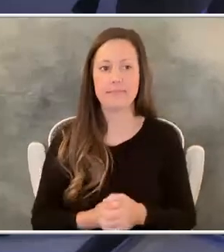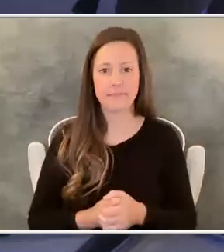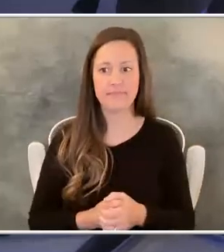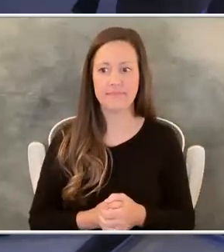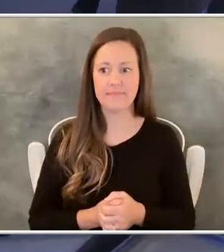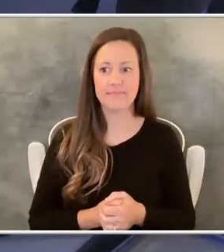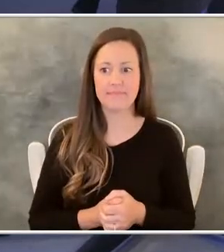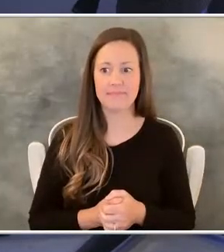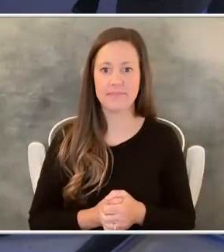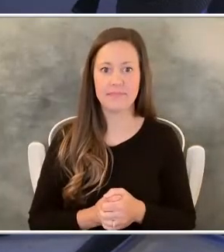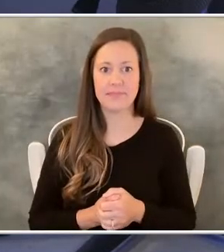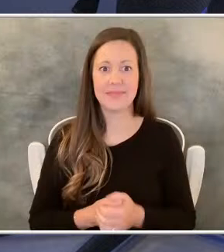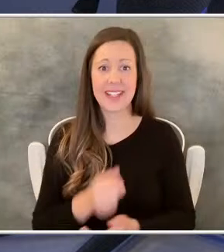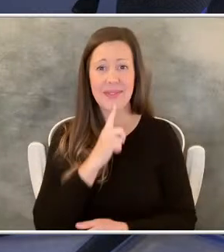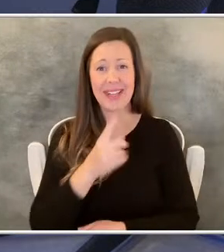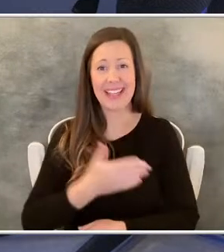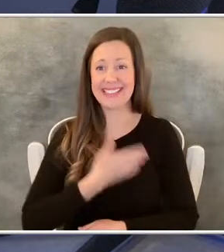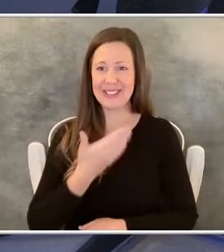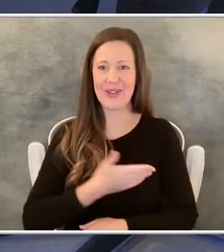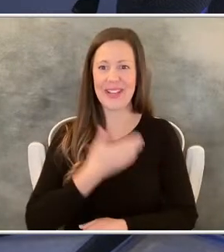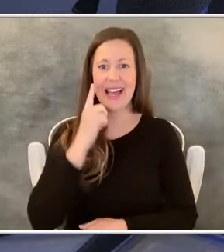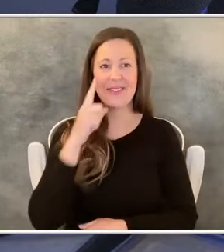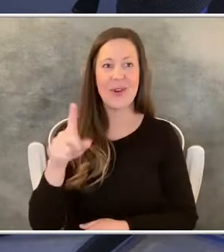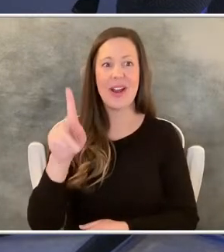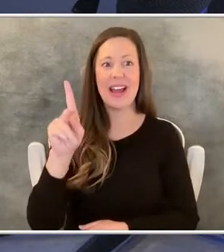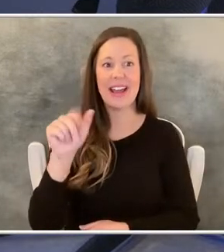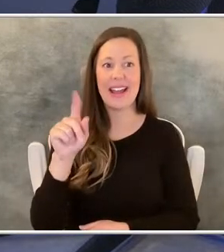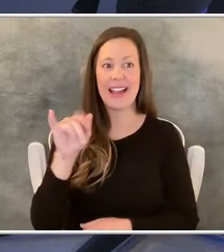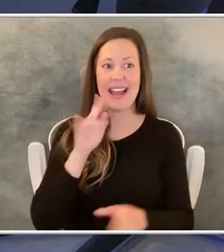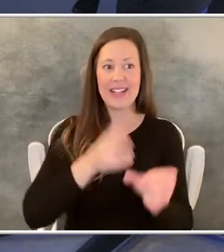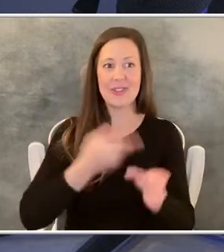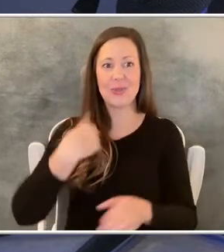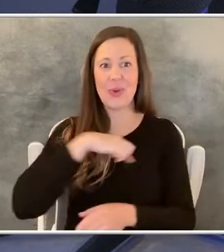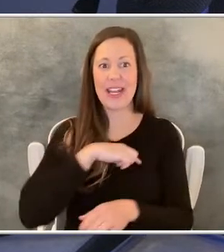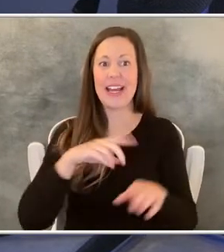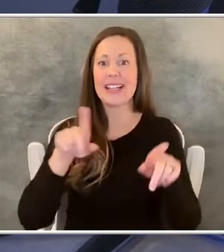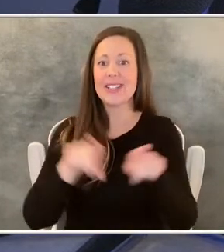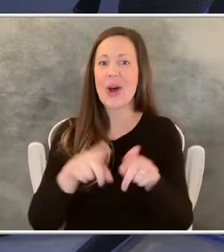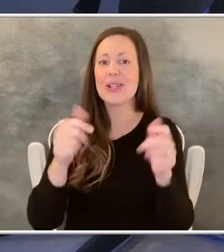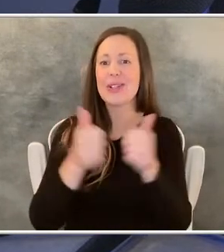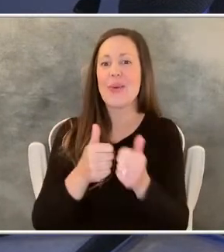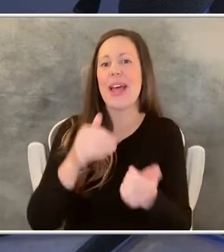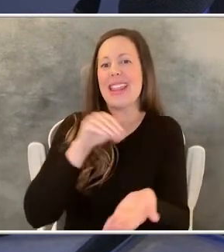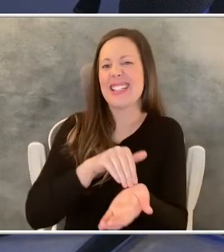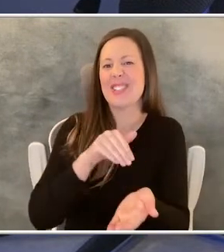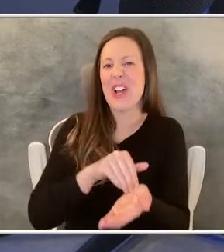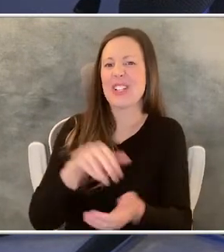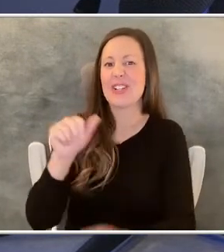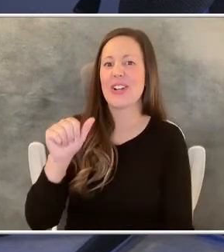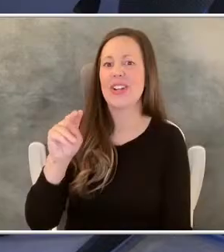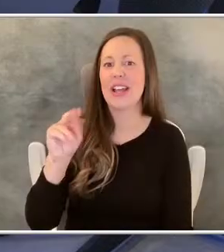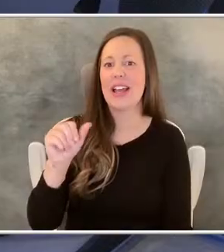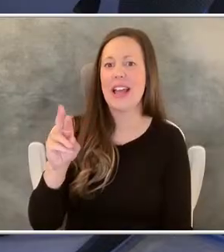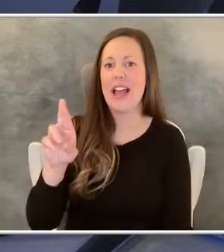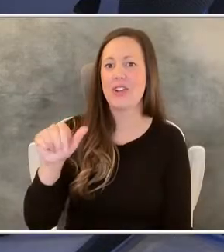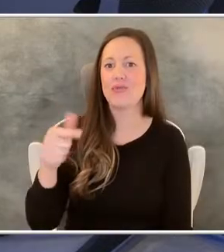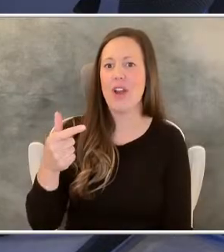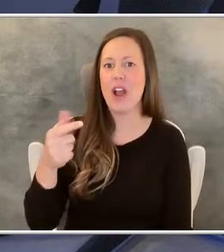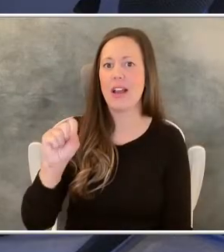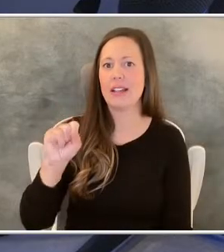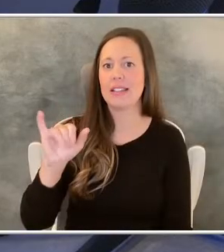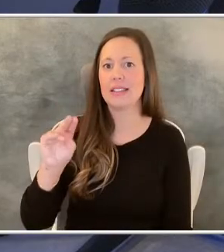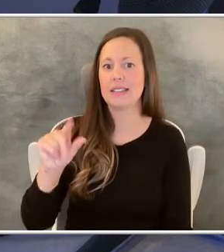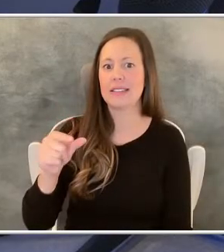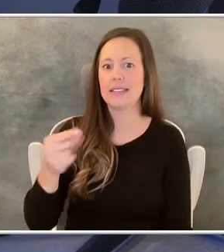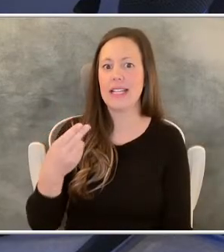And we are so glad to be joined by Kati this morning, along with Dr. Anurag Singh, Deputy Director of the Blood and Marrow Transplant